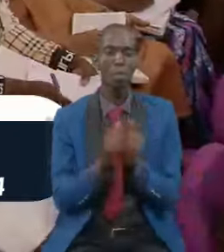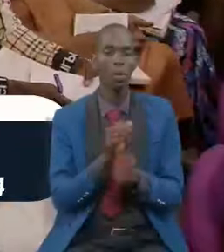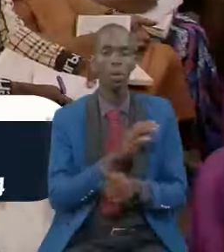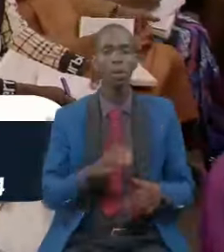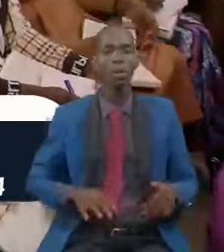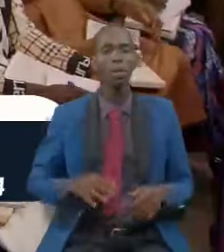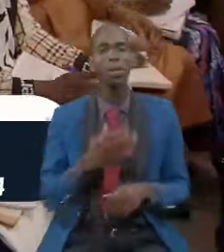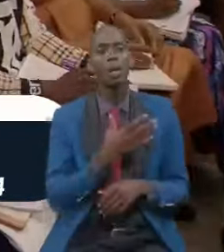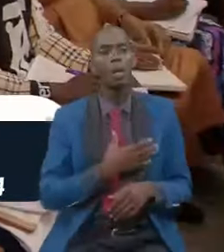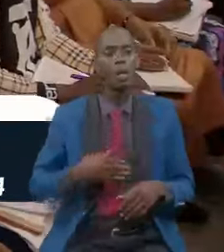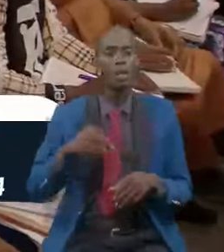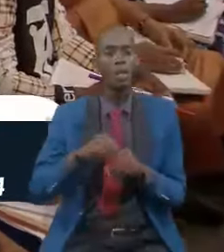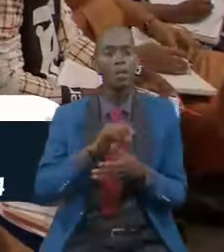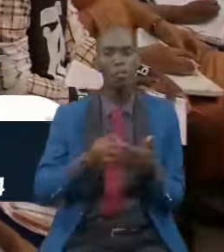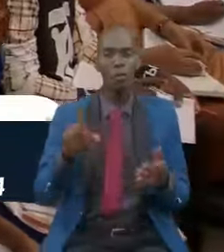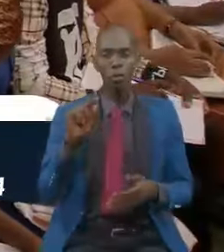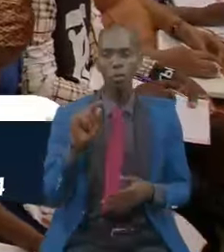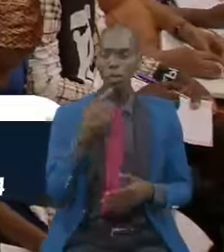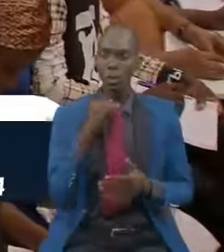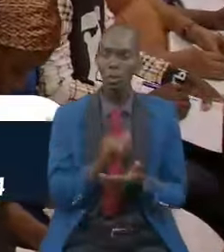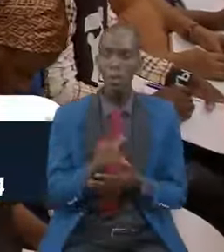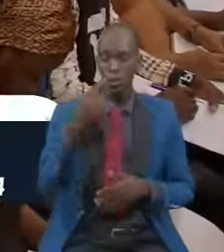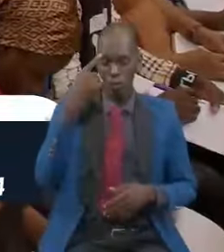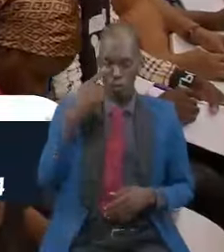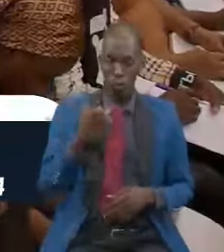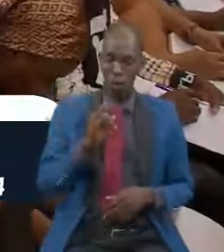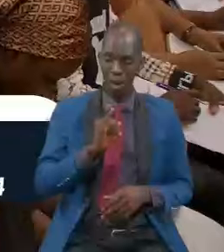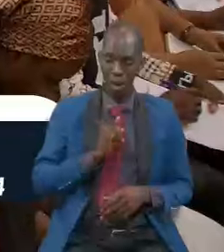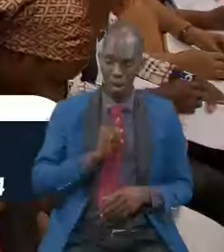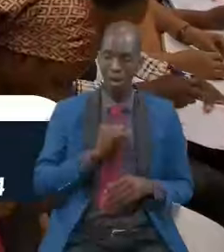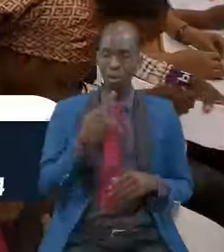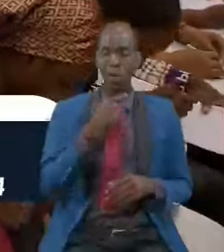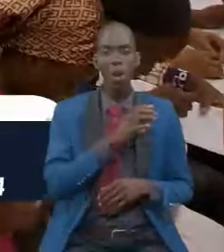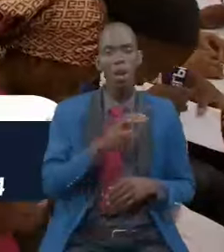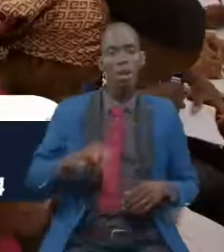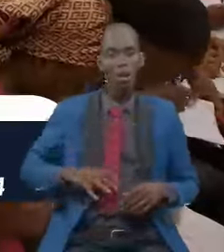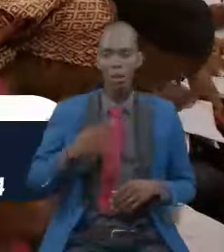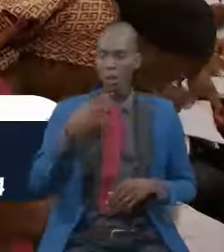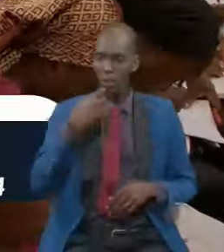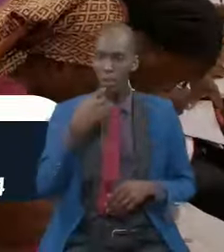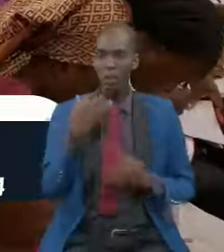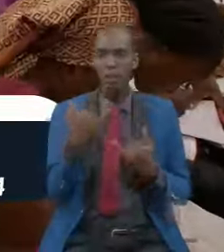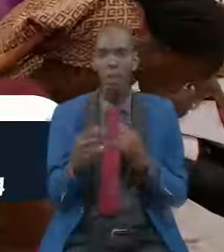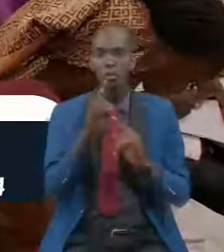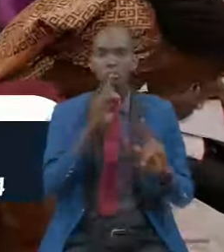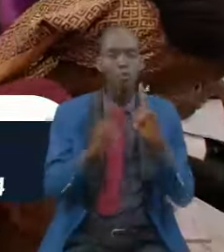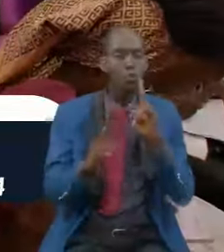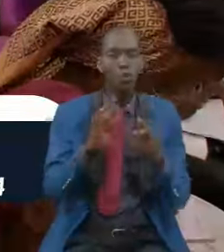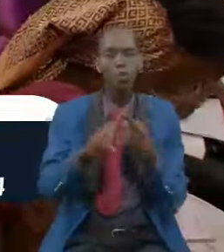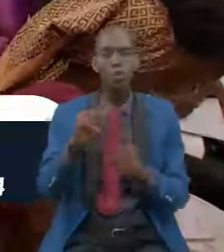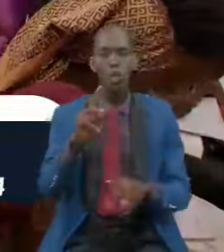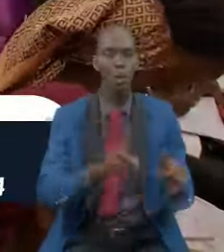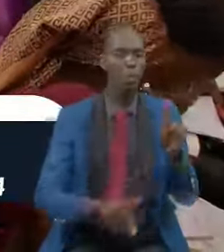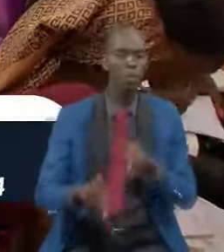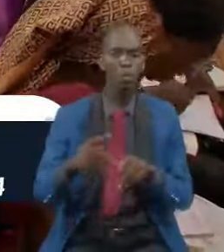for I say unto you, he was preaching to the multitude. He was talking to the people that have, you